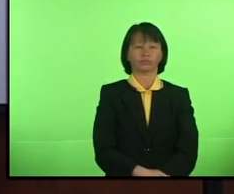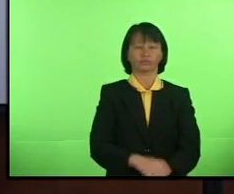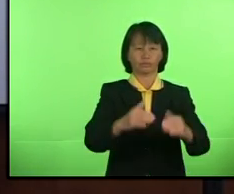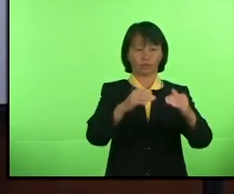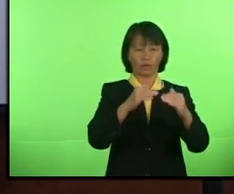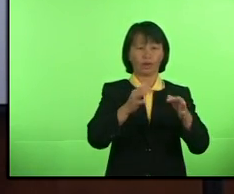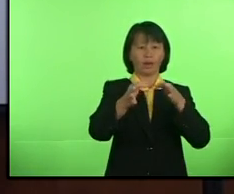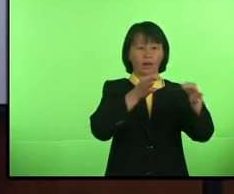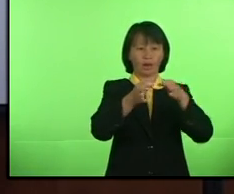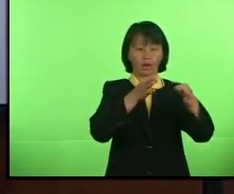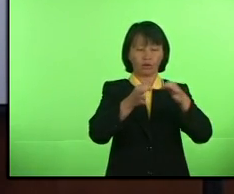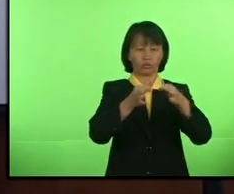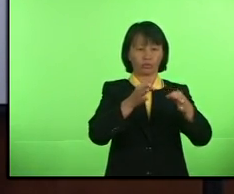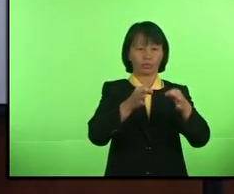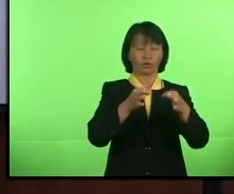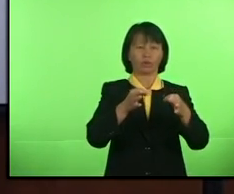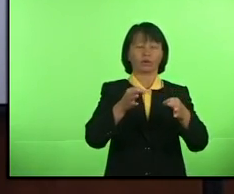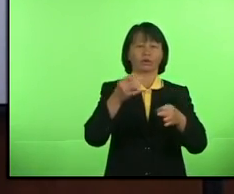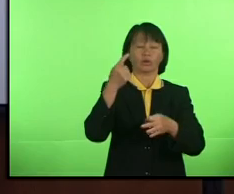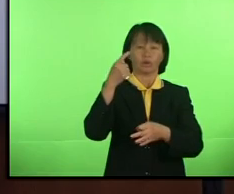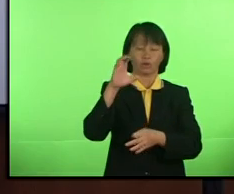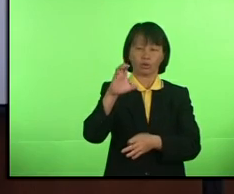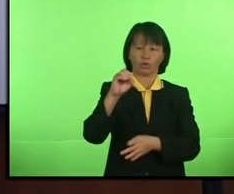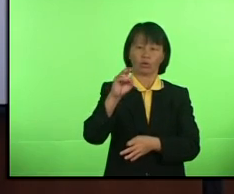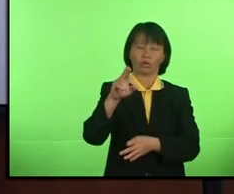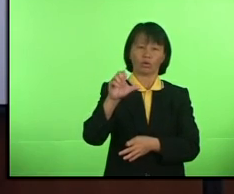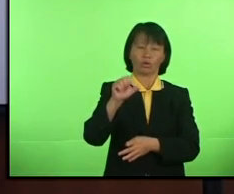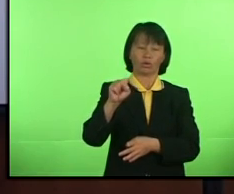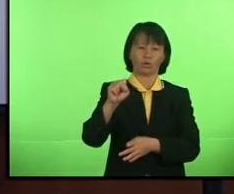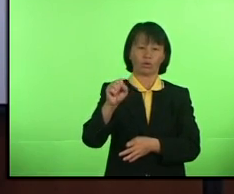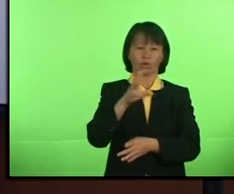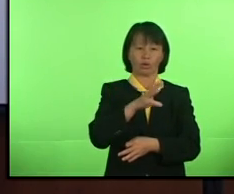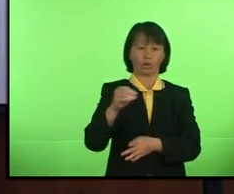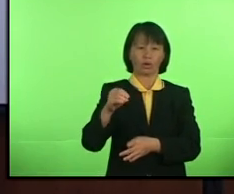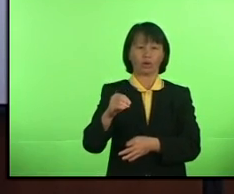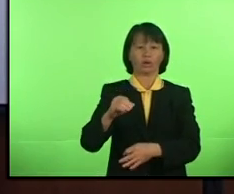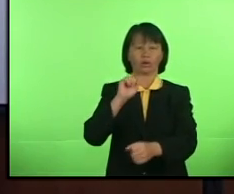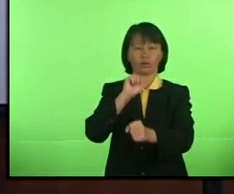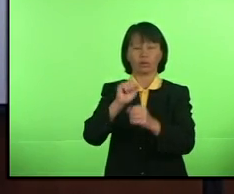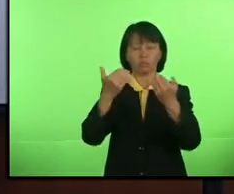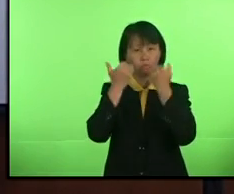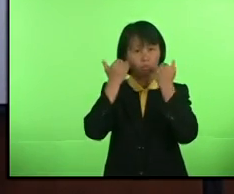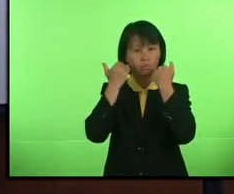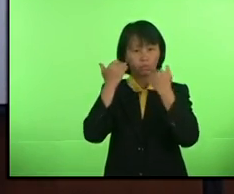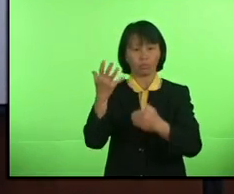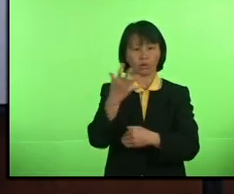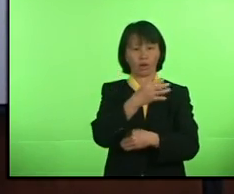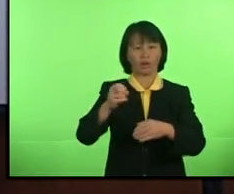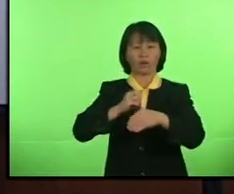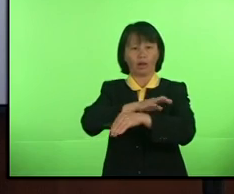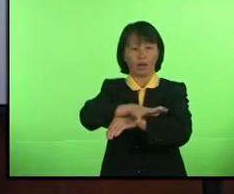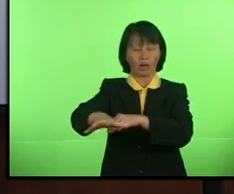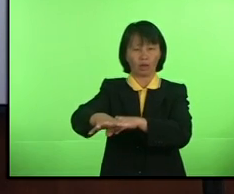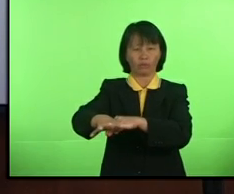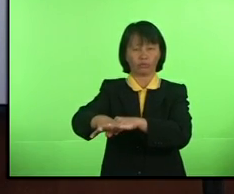Very straight cut, okay? Explain the cause of youth unemployment and the effect it has upon